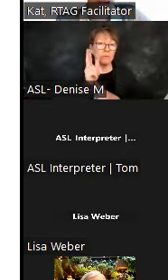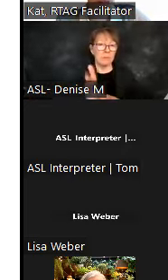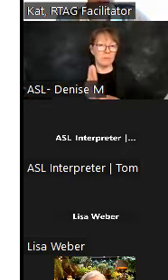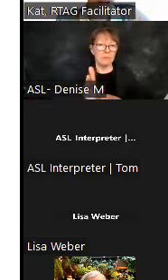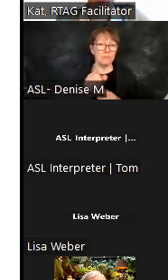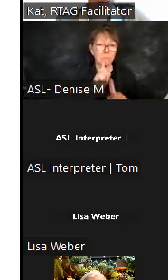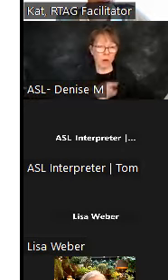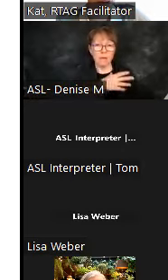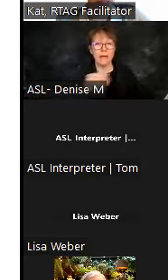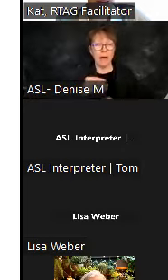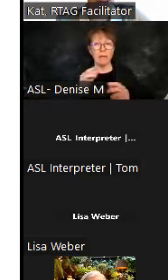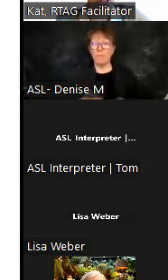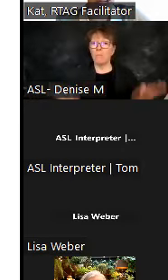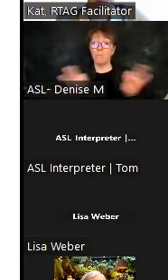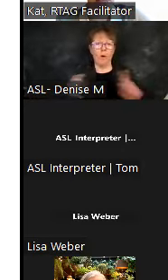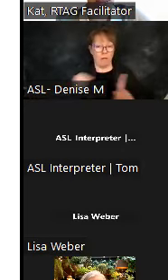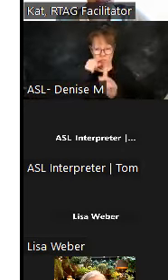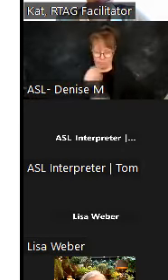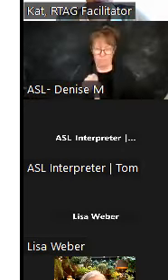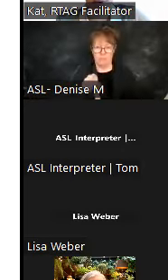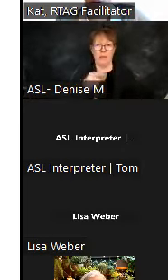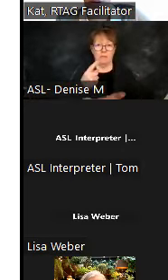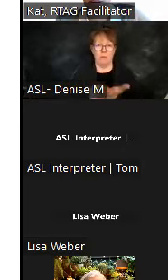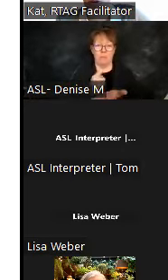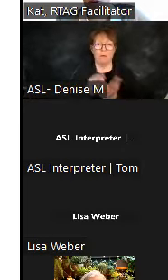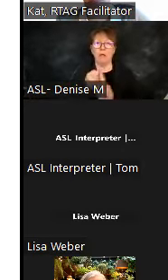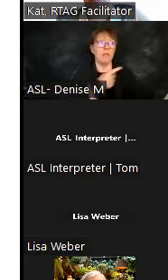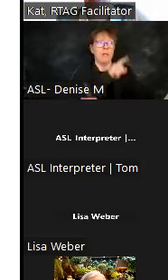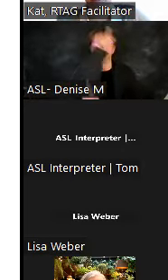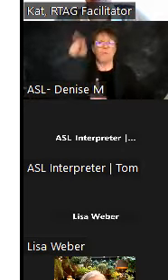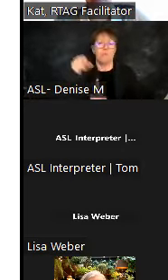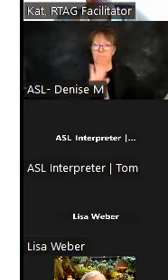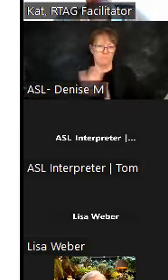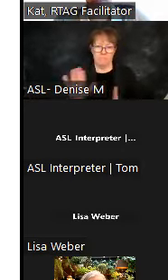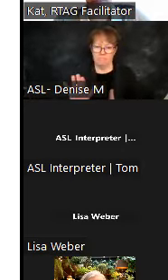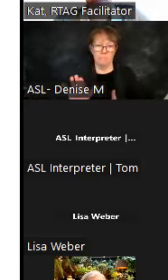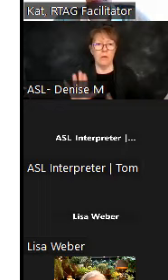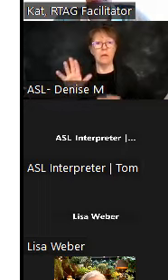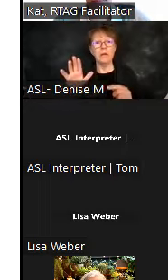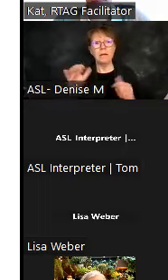So now we are ready for our RTAG co-chair update given by Nora Nagel.